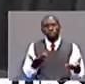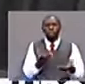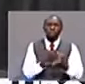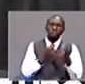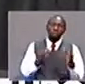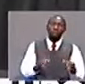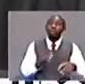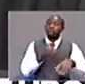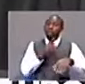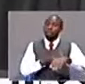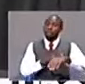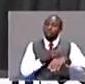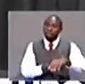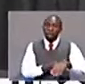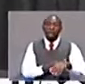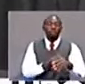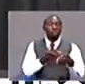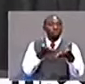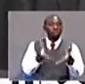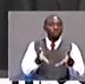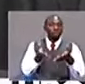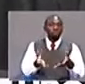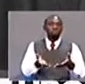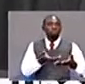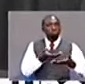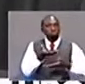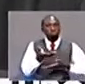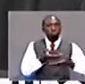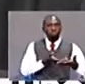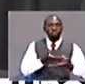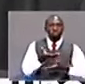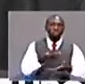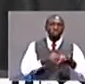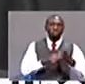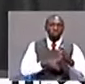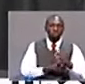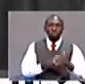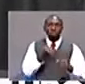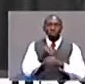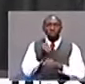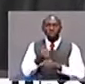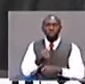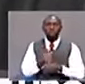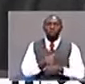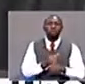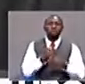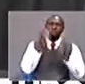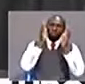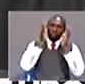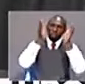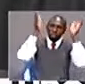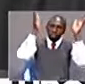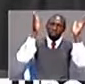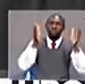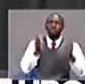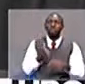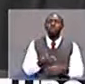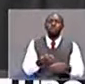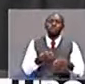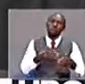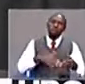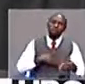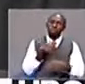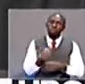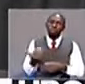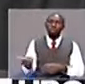that time when we shall be talking about Dr. Cipriano Kizito Lwanga, our children see something, to know that